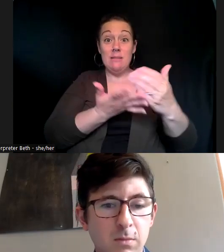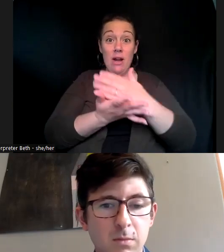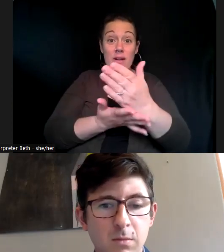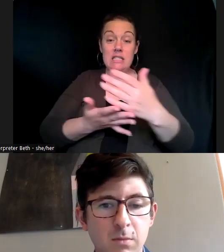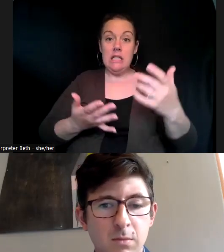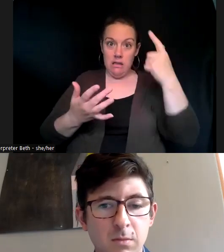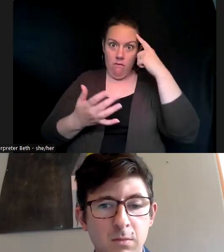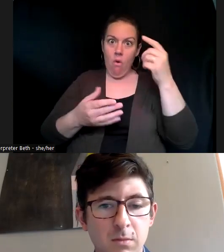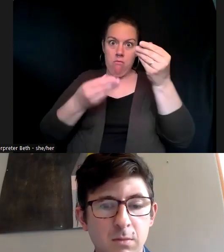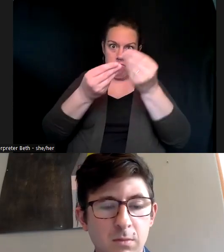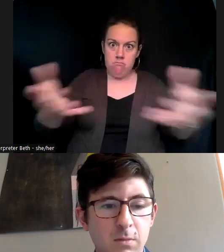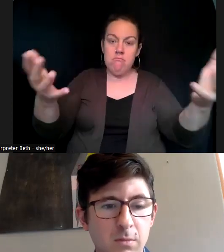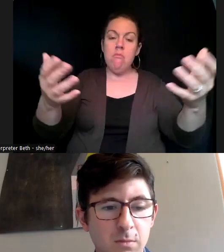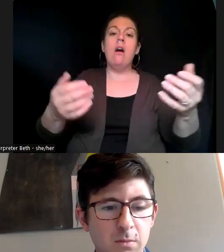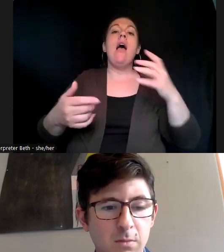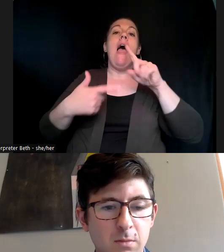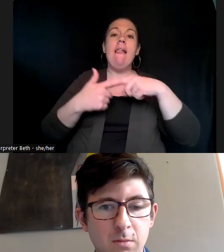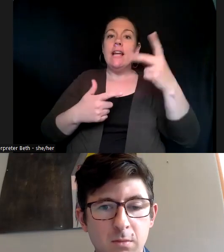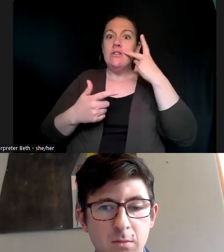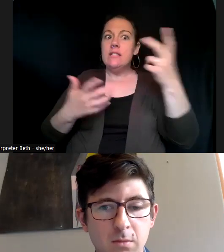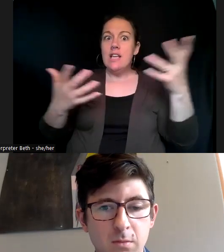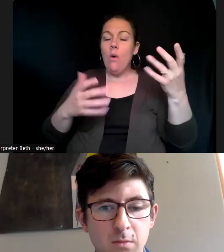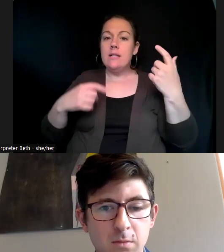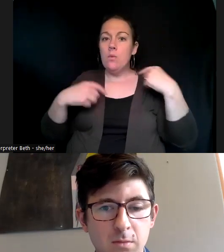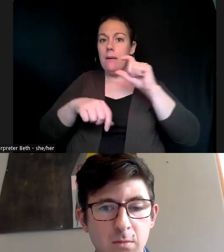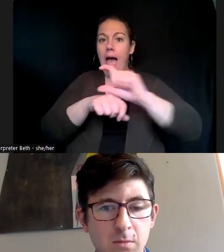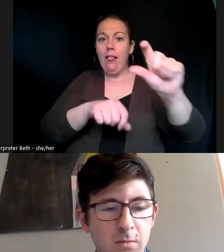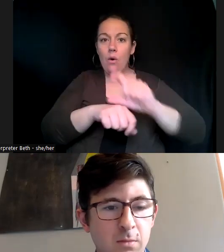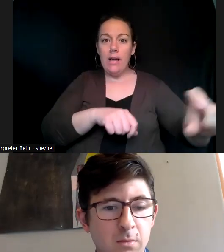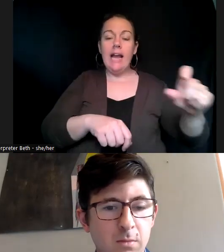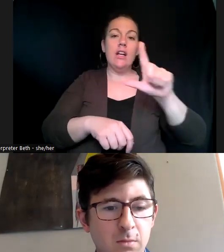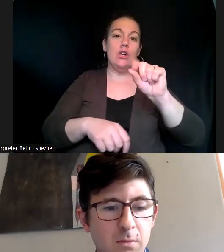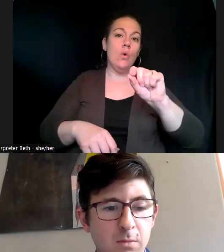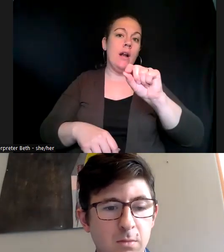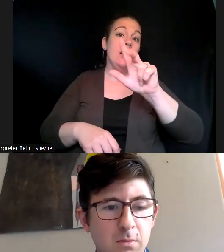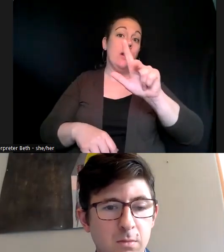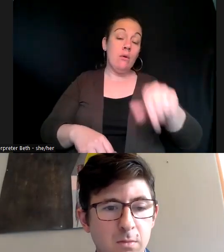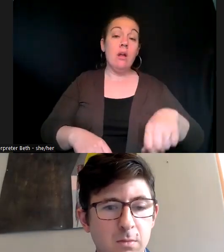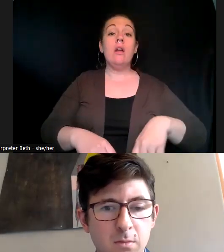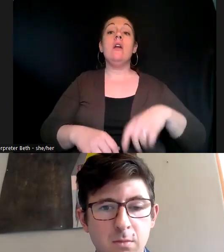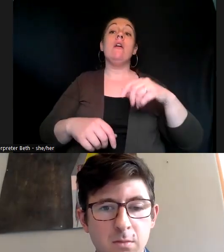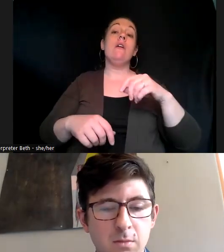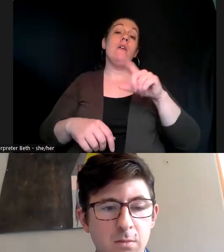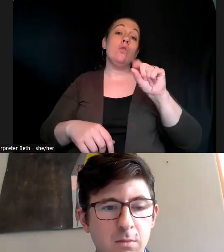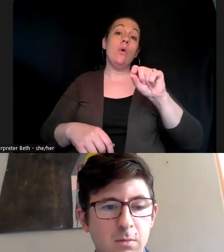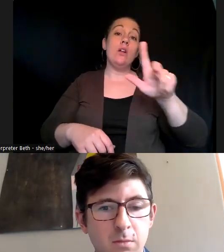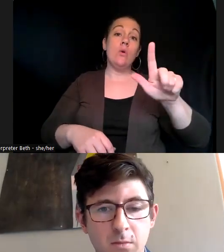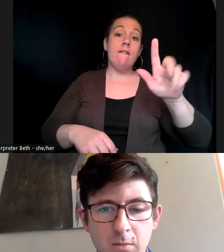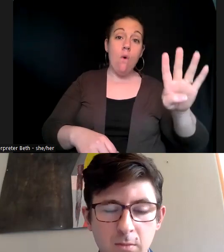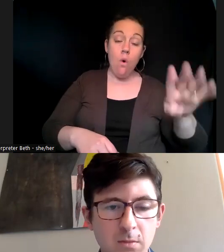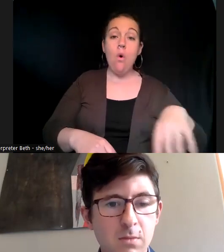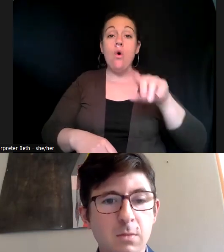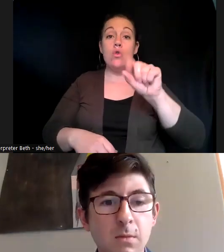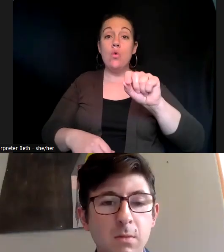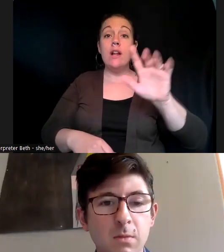between, 23, 24, and 24, 25 school year. Recently Annenberg came